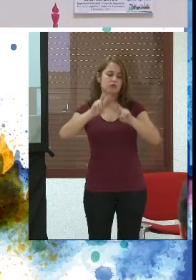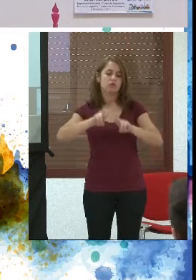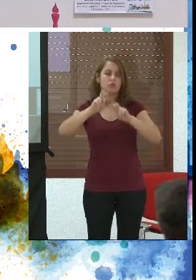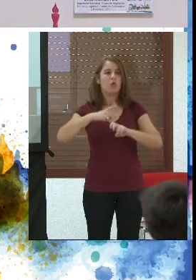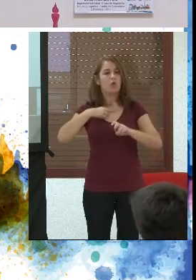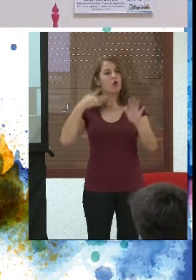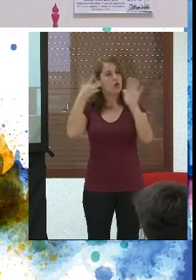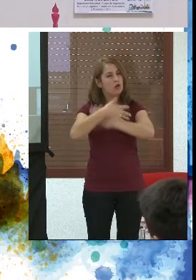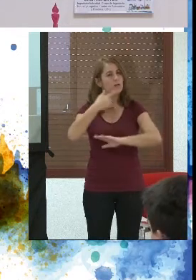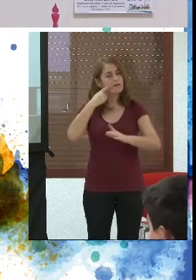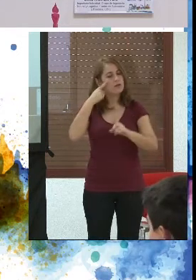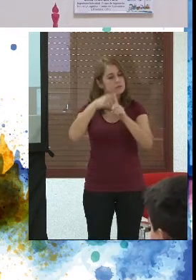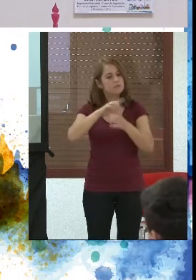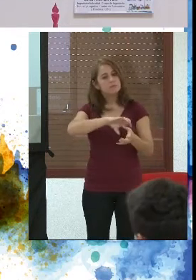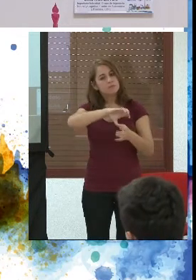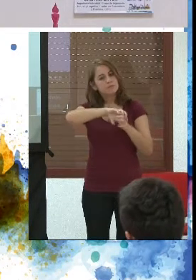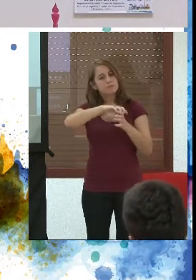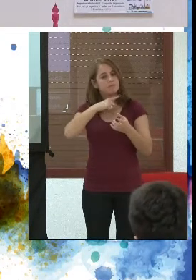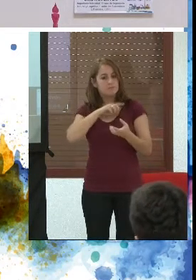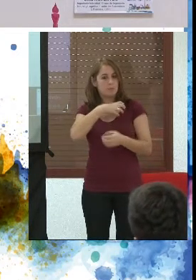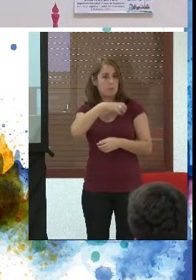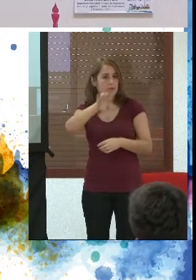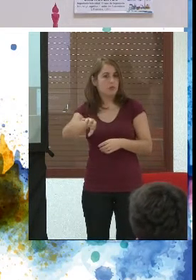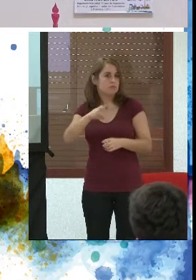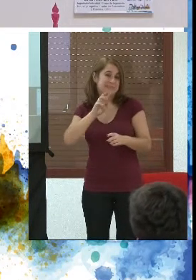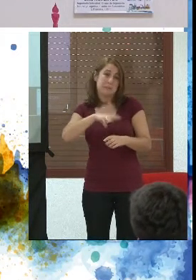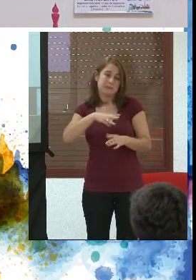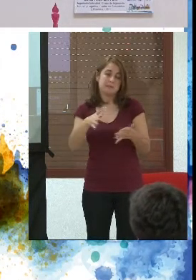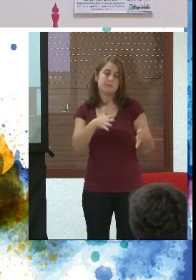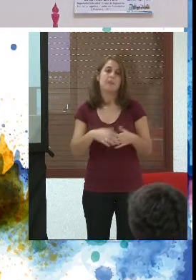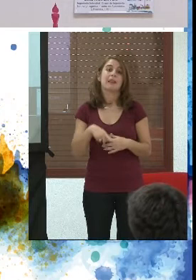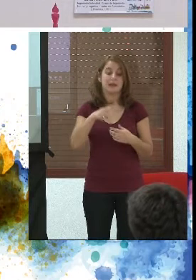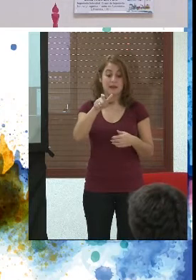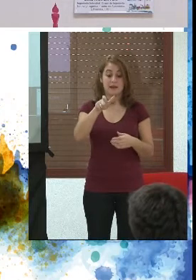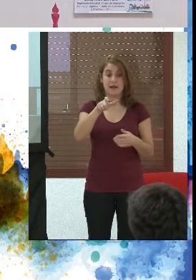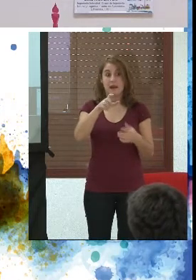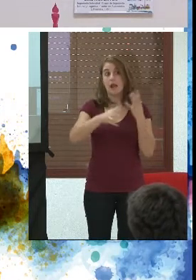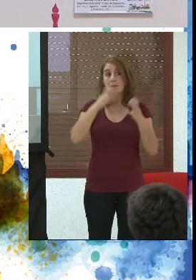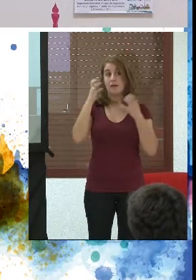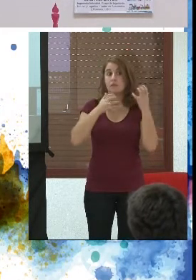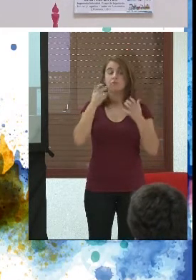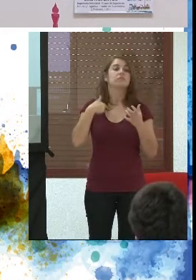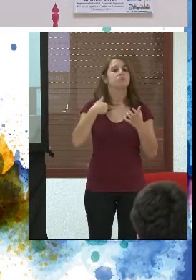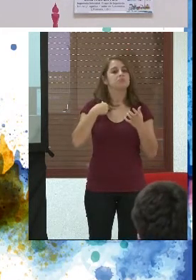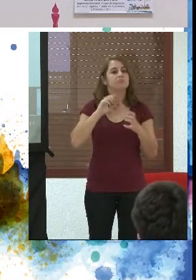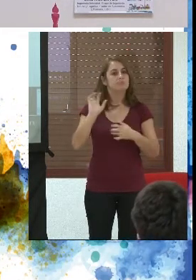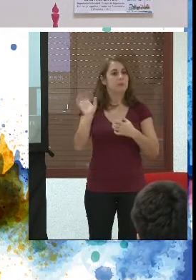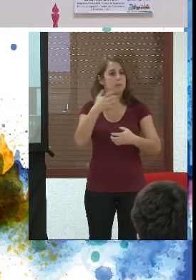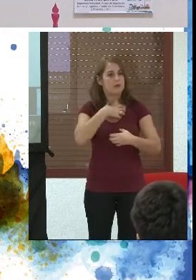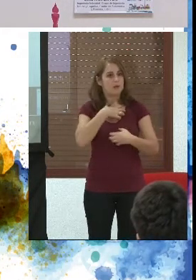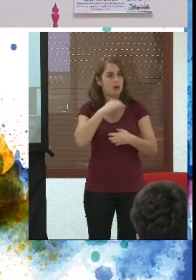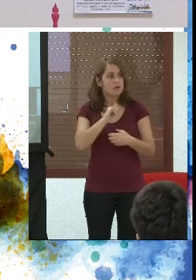the surgery techniques and to look at the 3-month implementation where the animal has